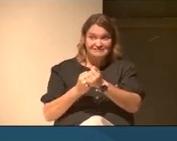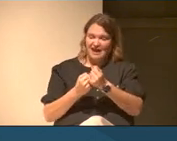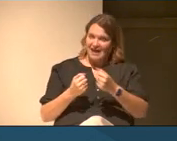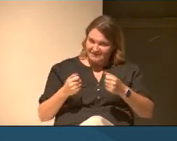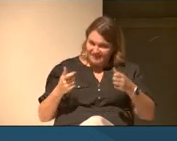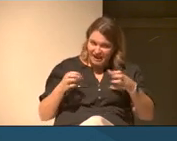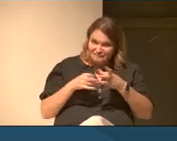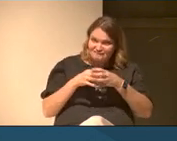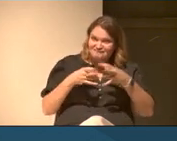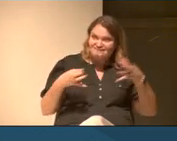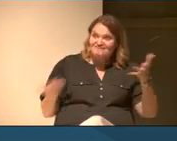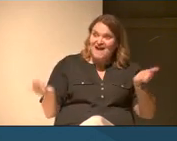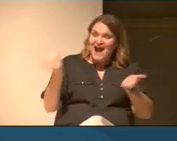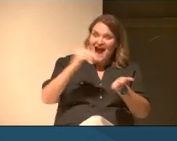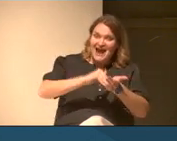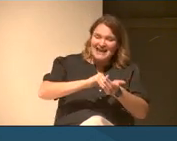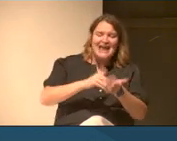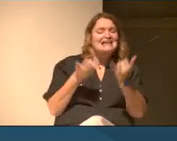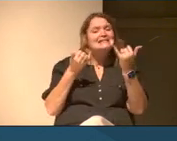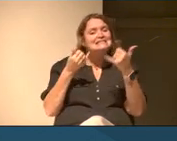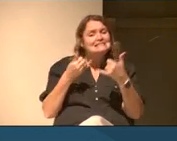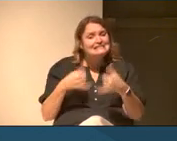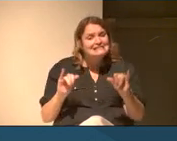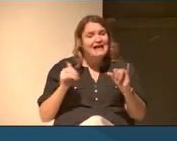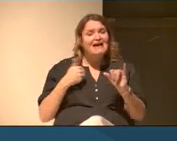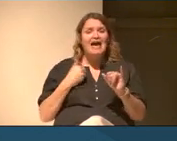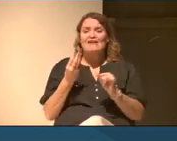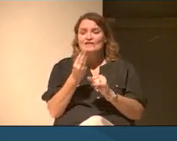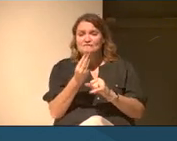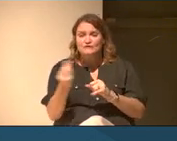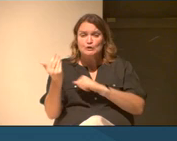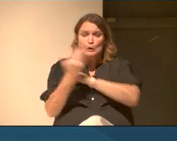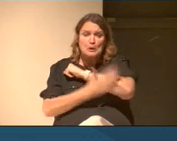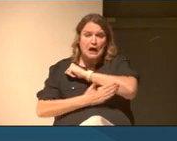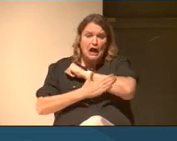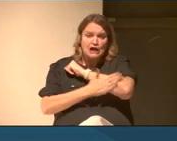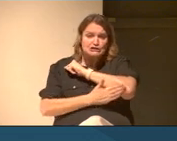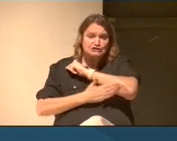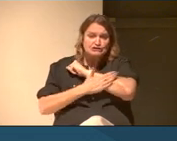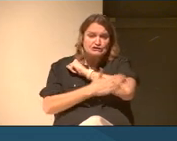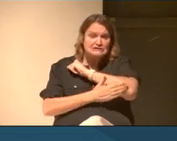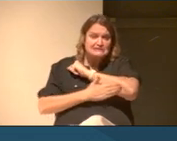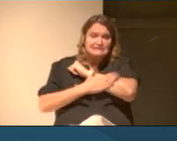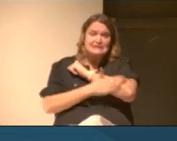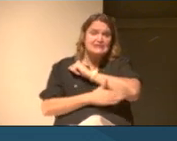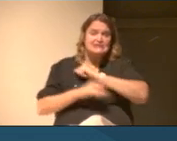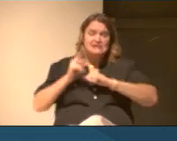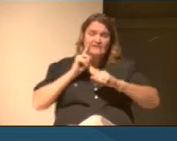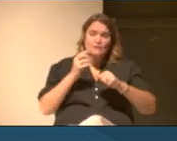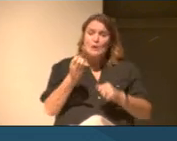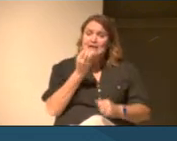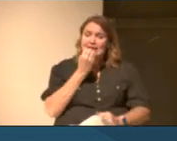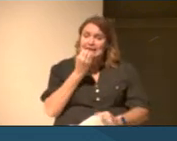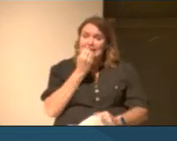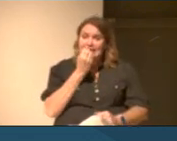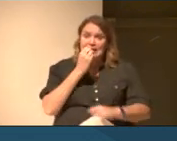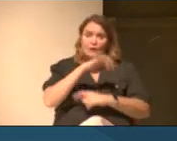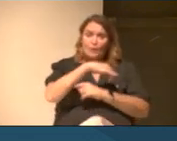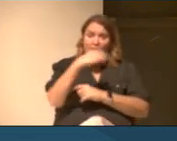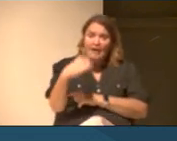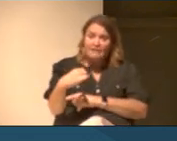few countries that remain where they hunt whales to eat, the business of whale watching is worth a lot, lot more